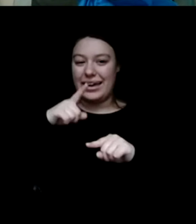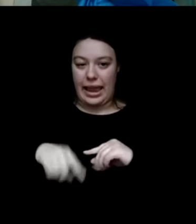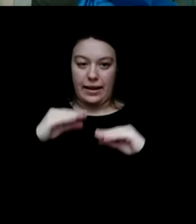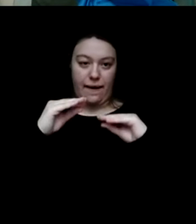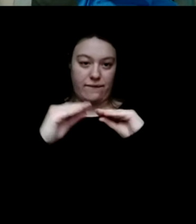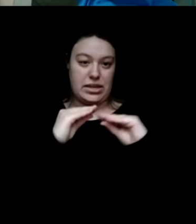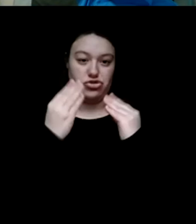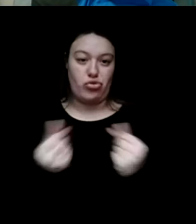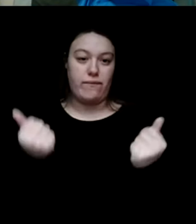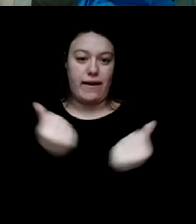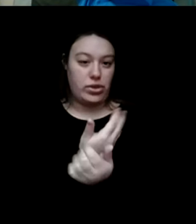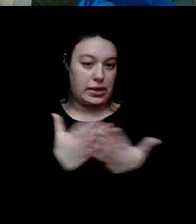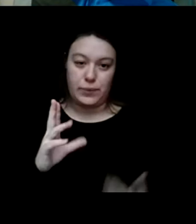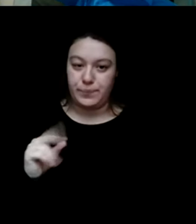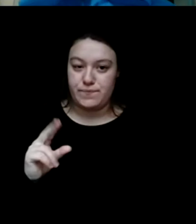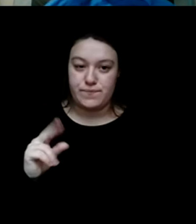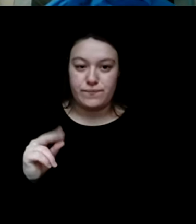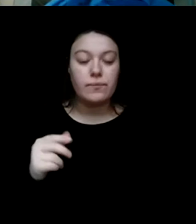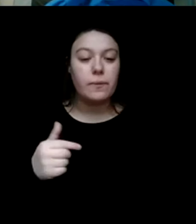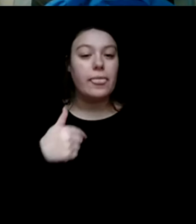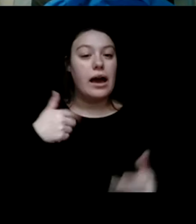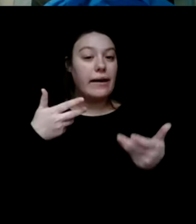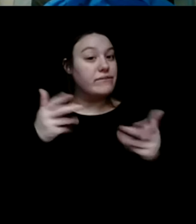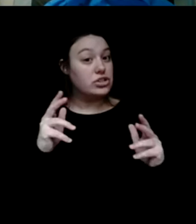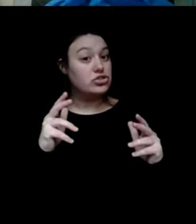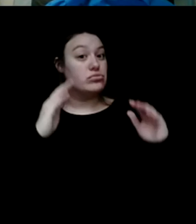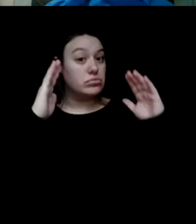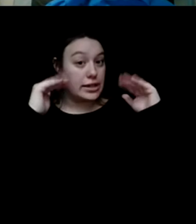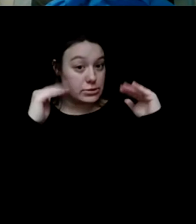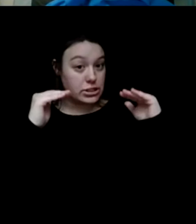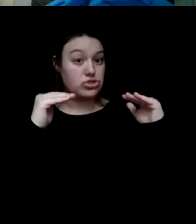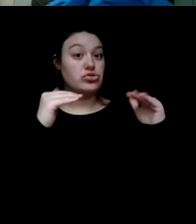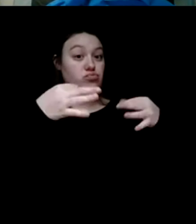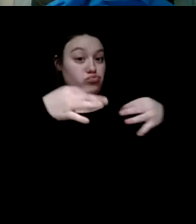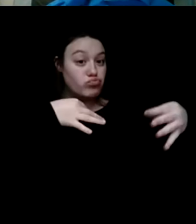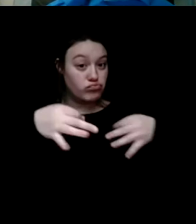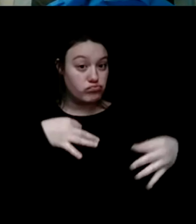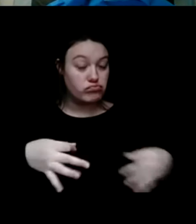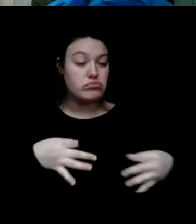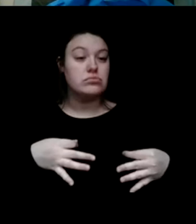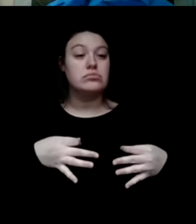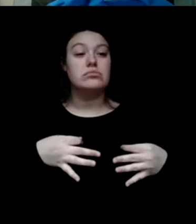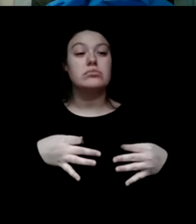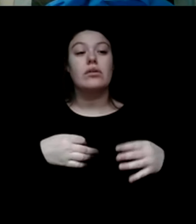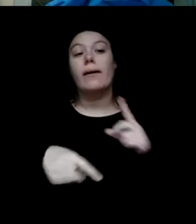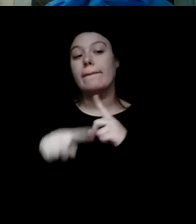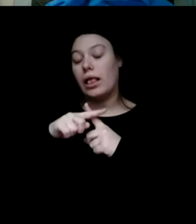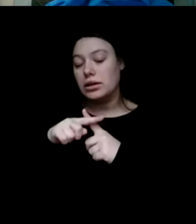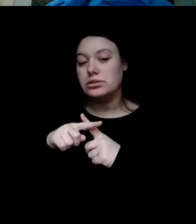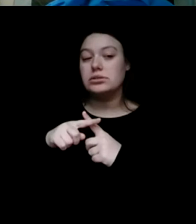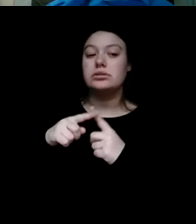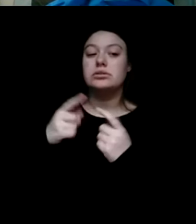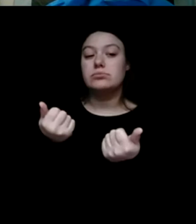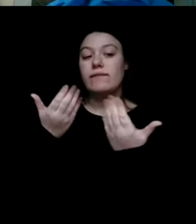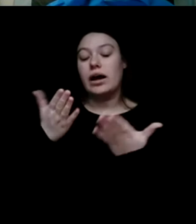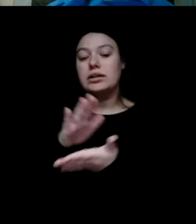made your expectations clear and also given them a little bit of grace in understanding where they're really struggling,